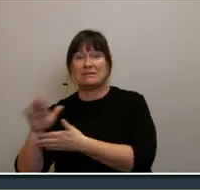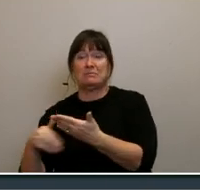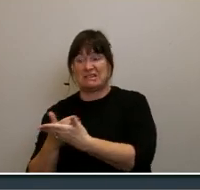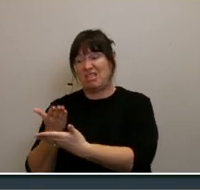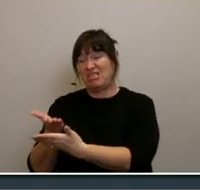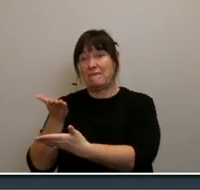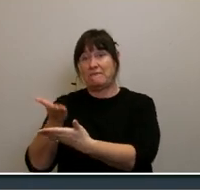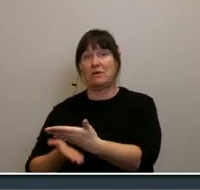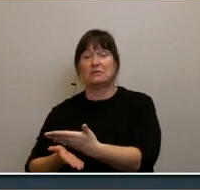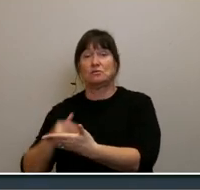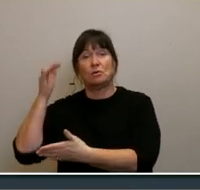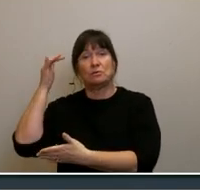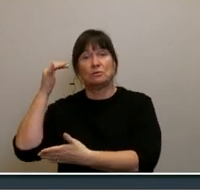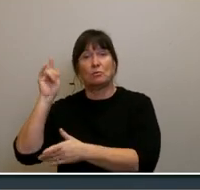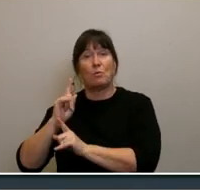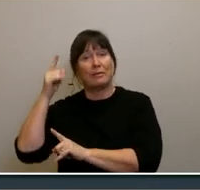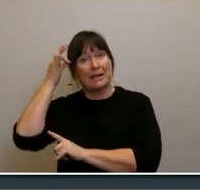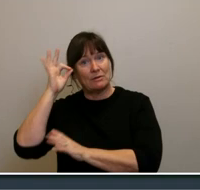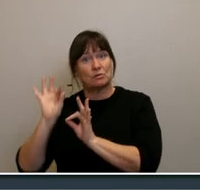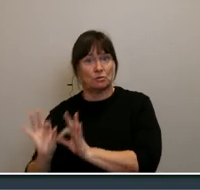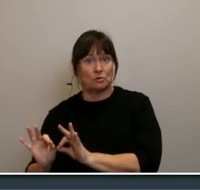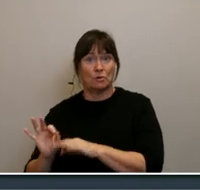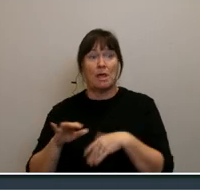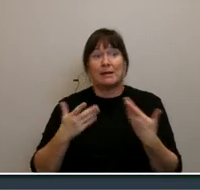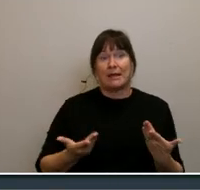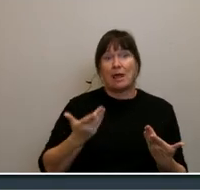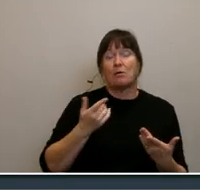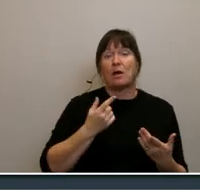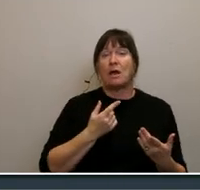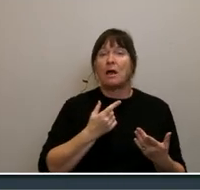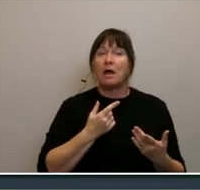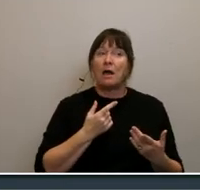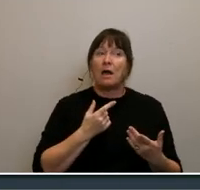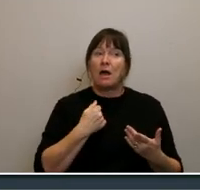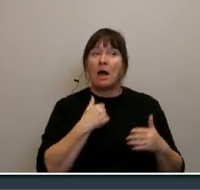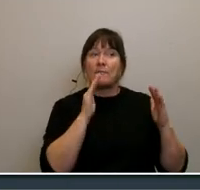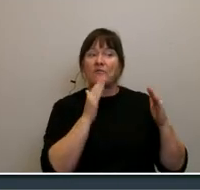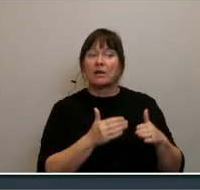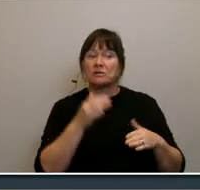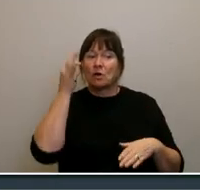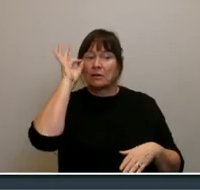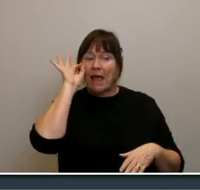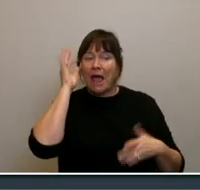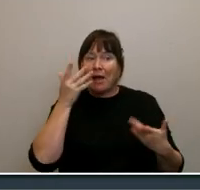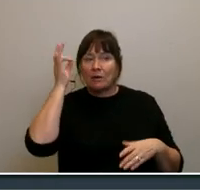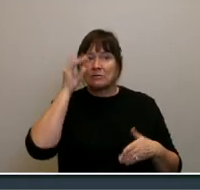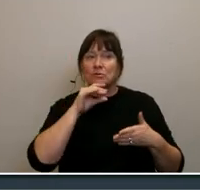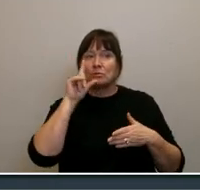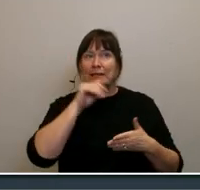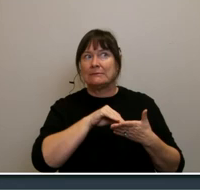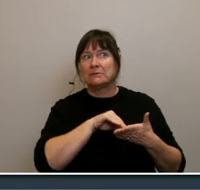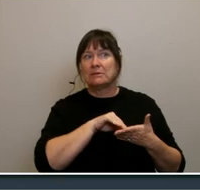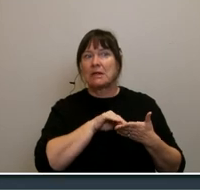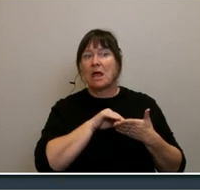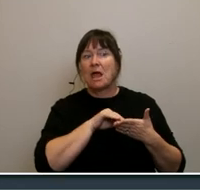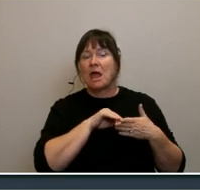more focused on what the council could do internally. So here I'm focusing more on how the council could help to, you